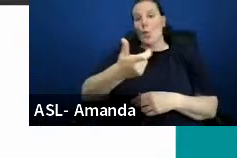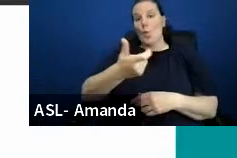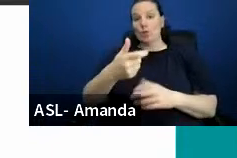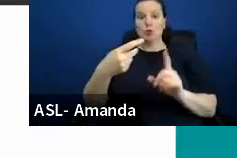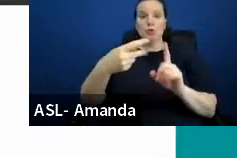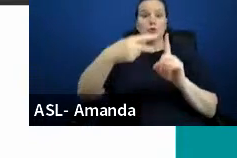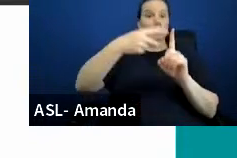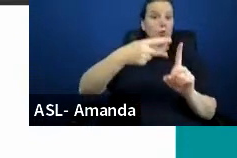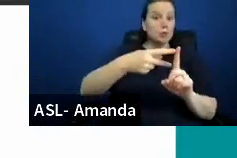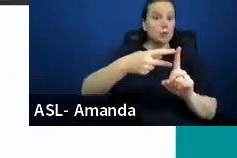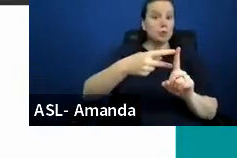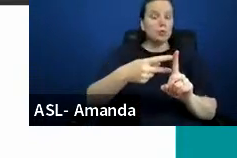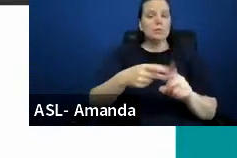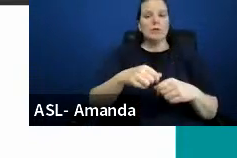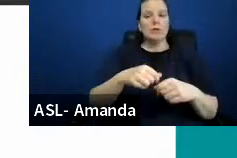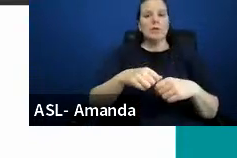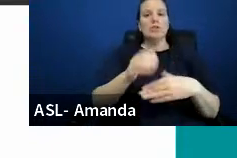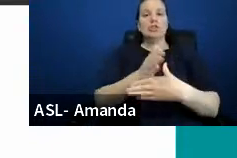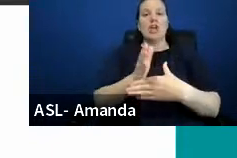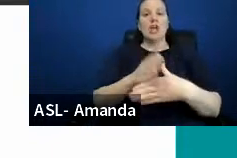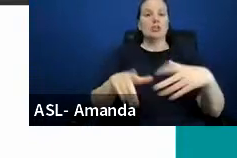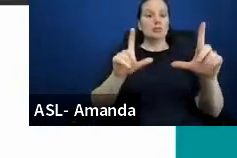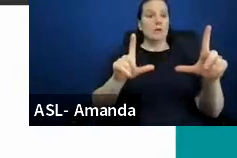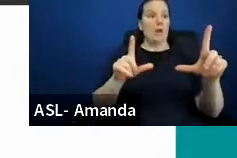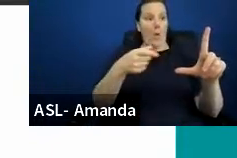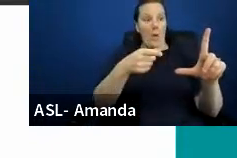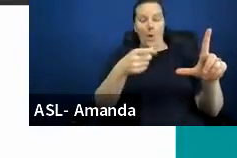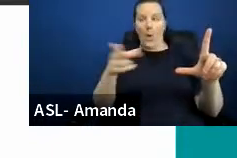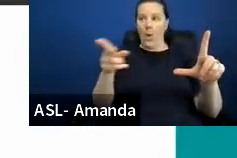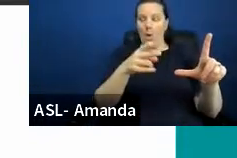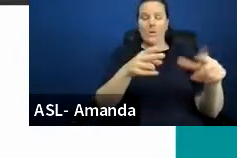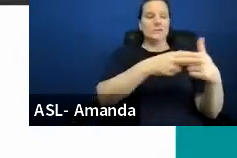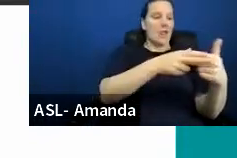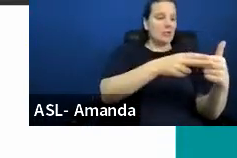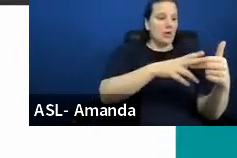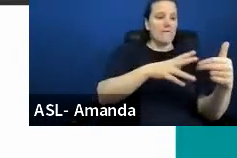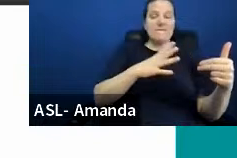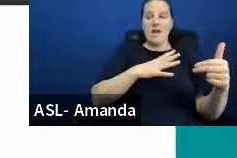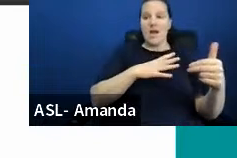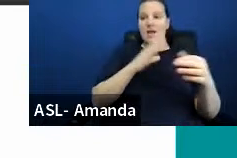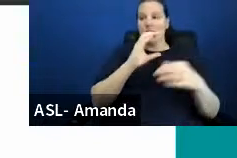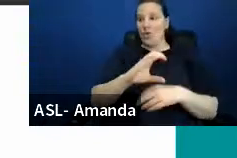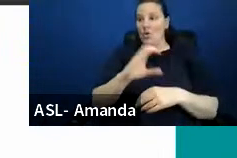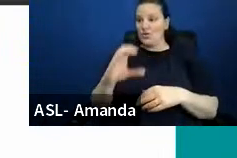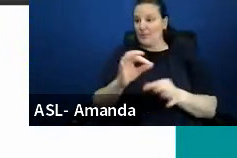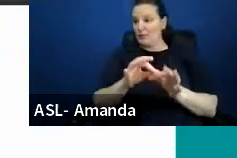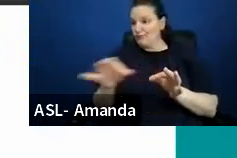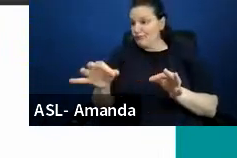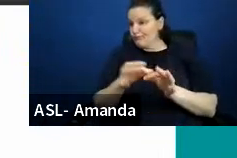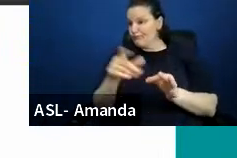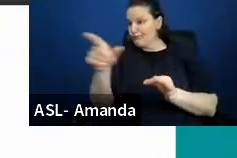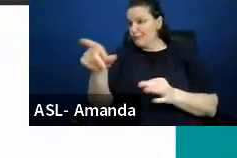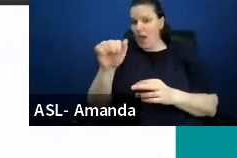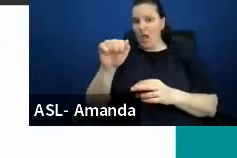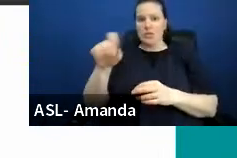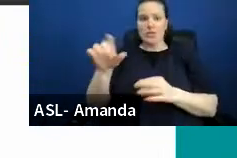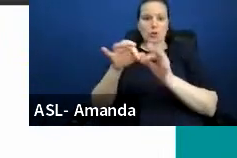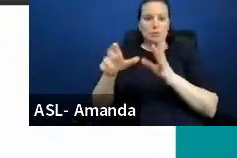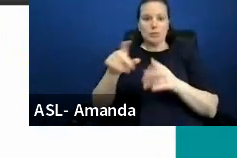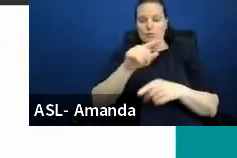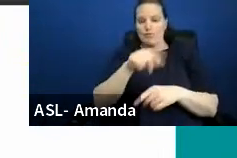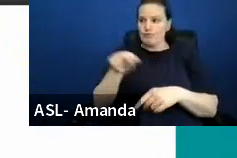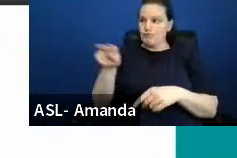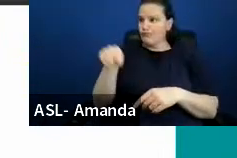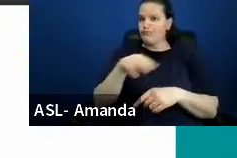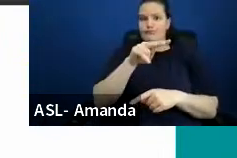screen share, you will be able to see the slideshow, closed captioning, and the ASL interpreter. You will still be able to hear different